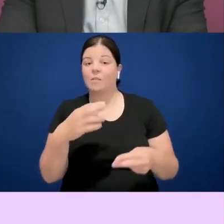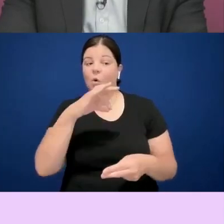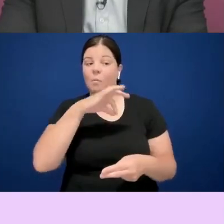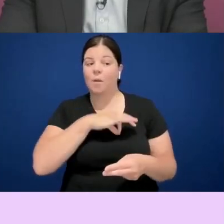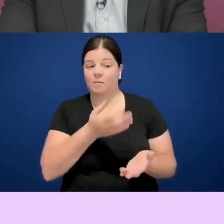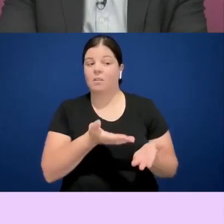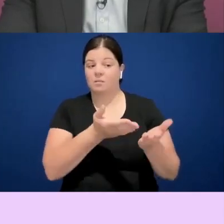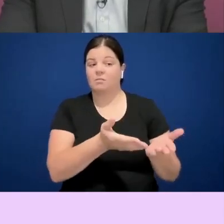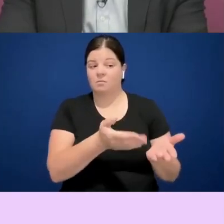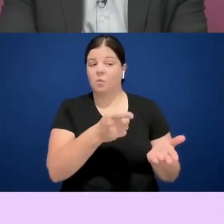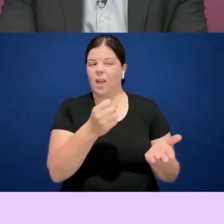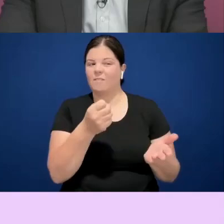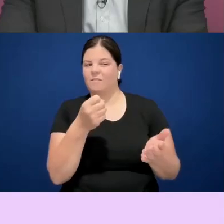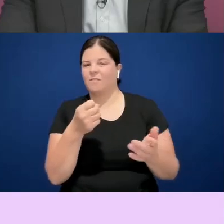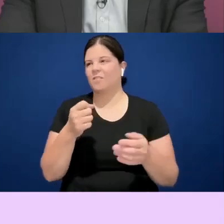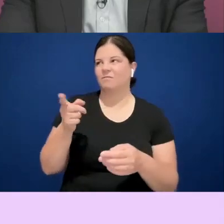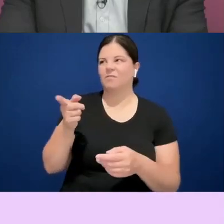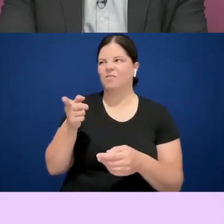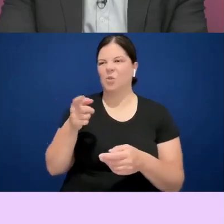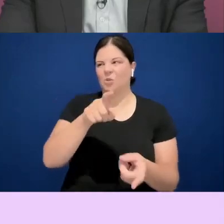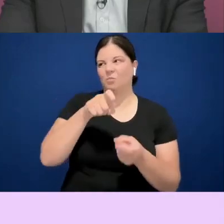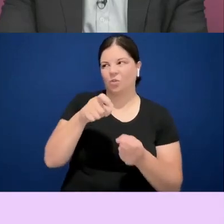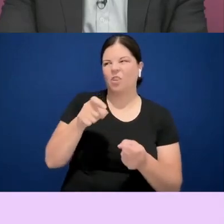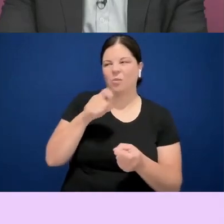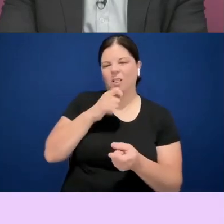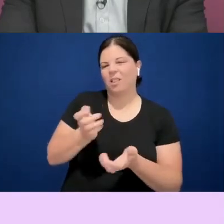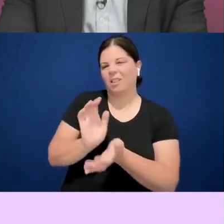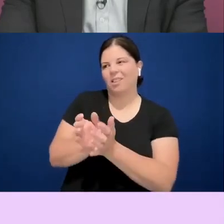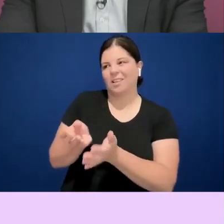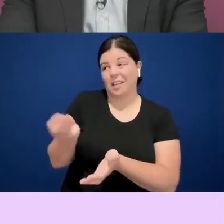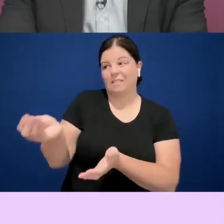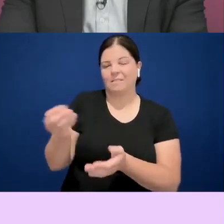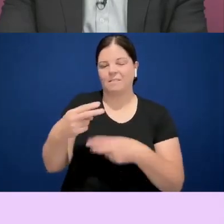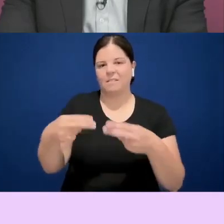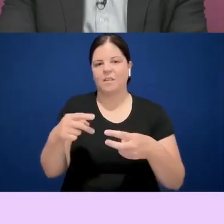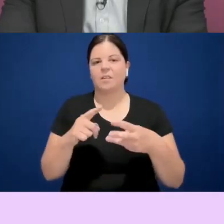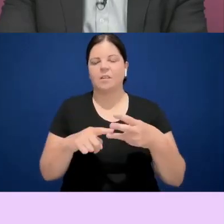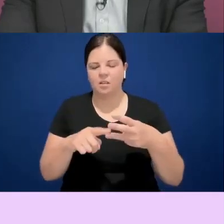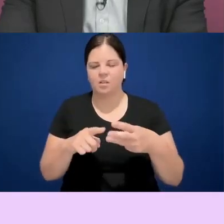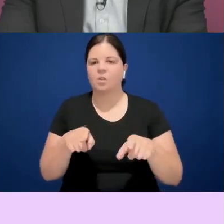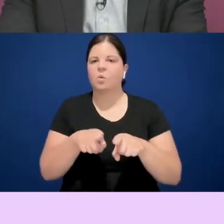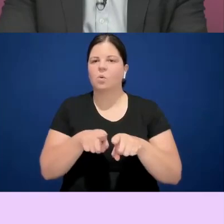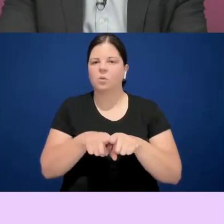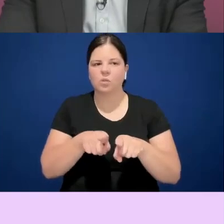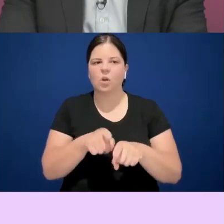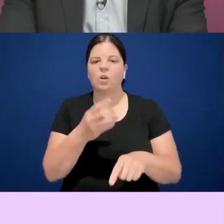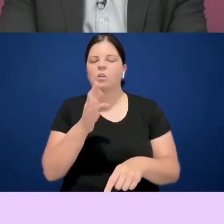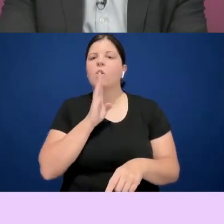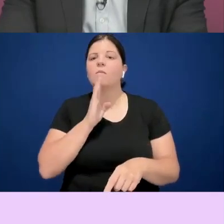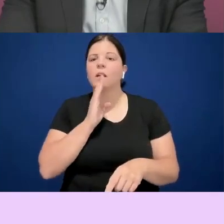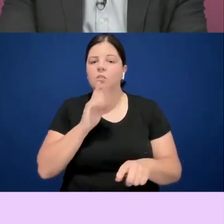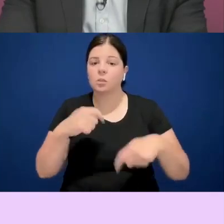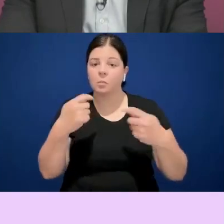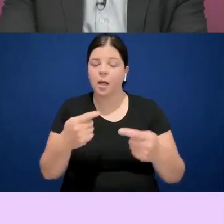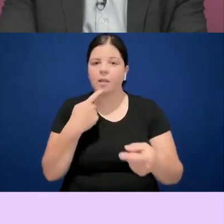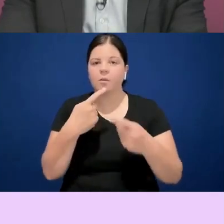procurement responsibilities, followed by the unequal distribution of information and the leaking of confidential supplier information during the